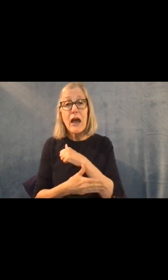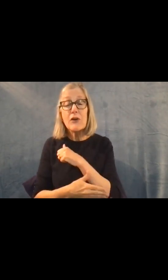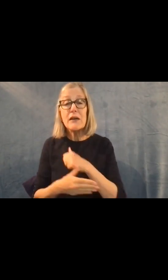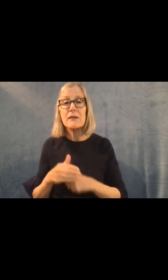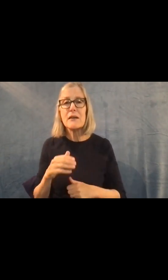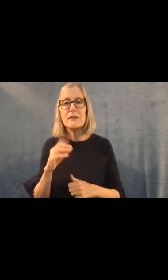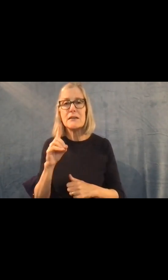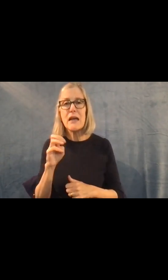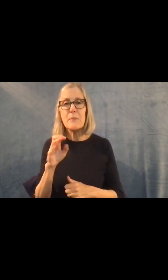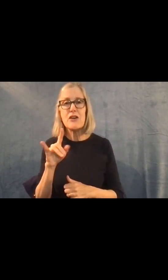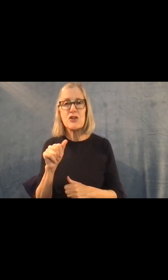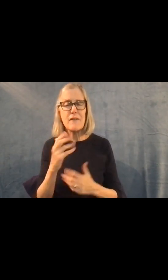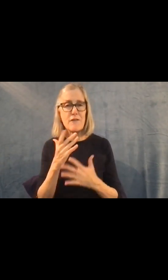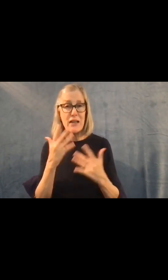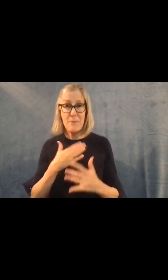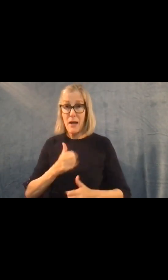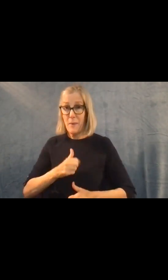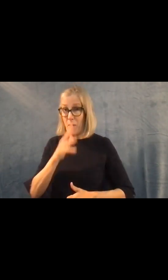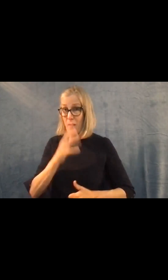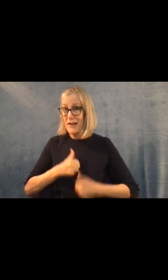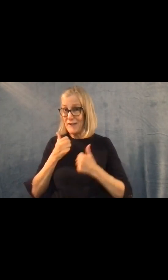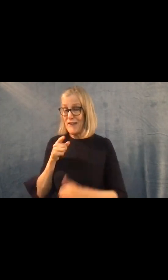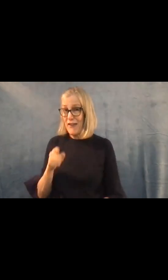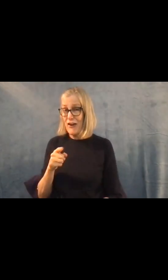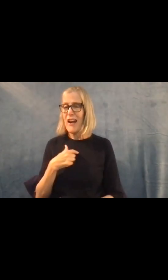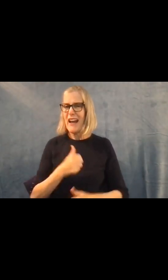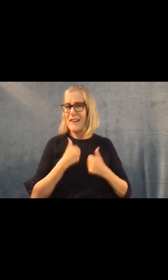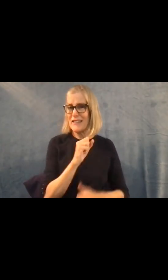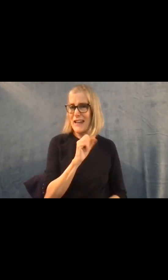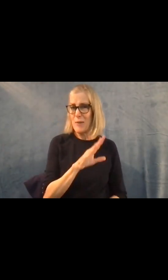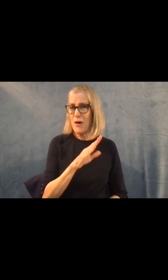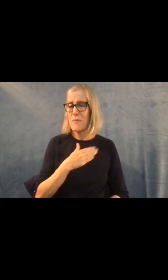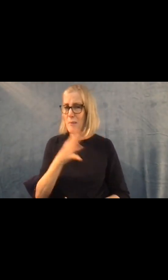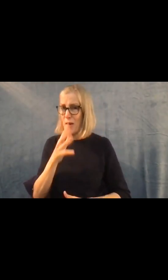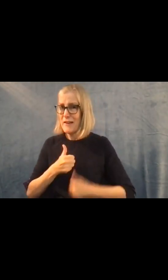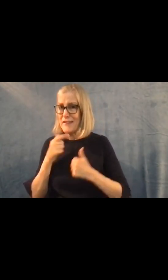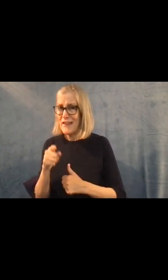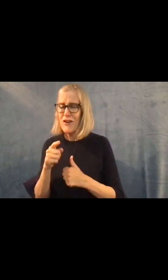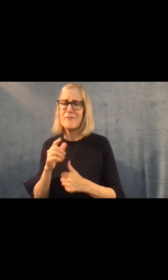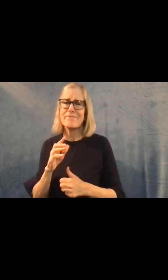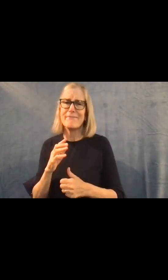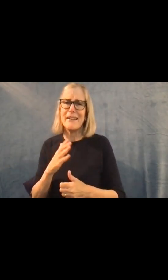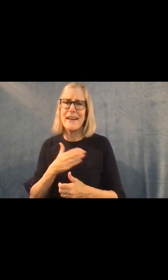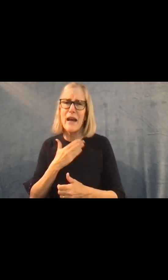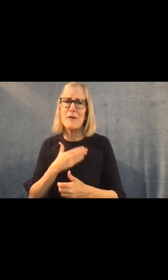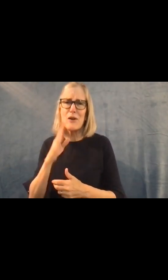and is now experiencing symptoms. I'm nearby in Santa Barbara County. Thank you.